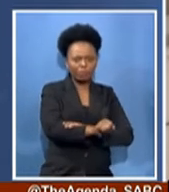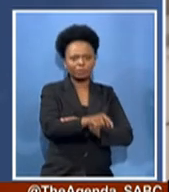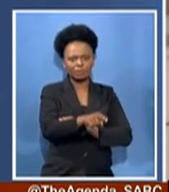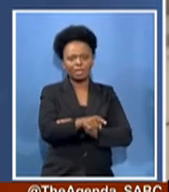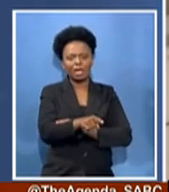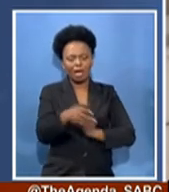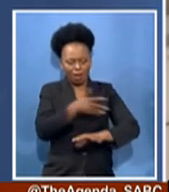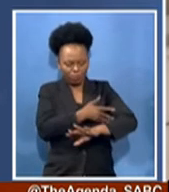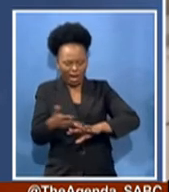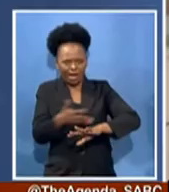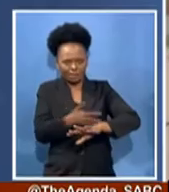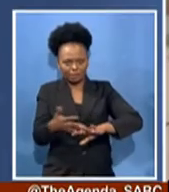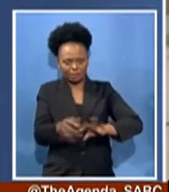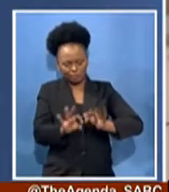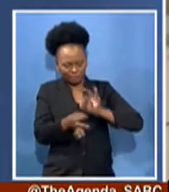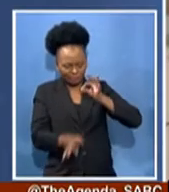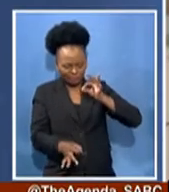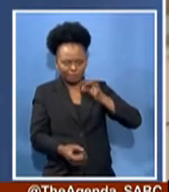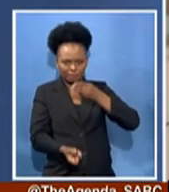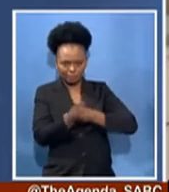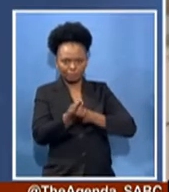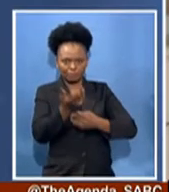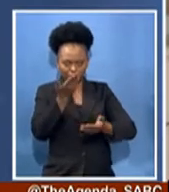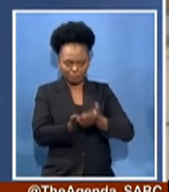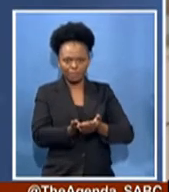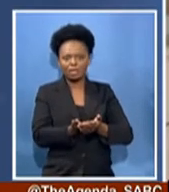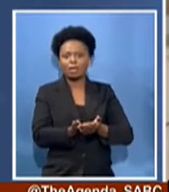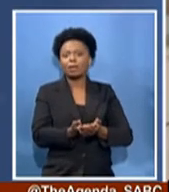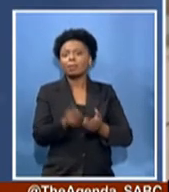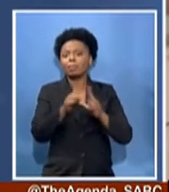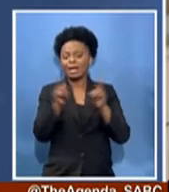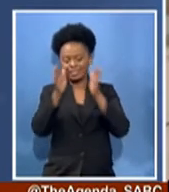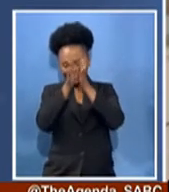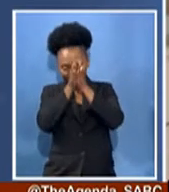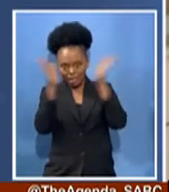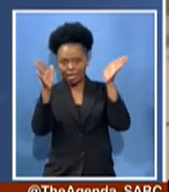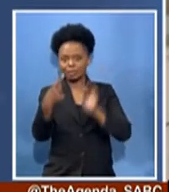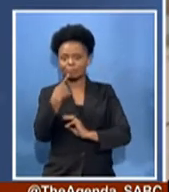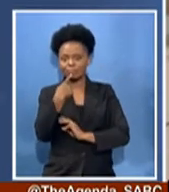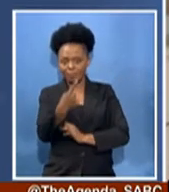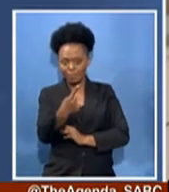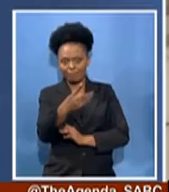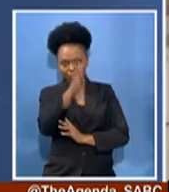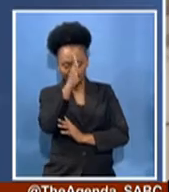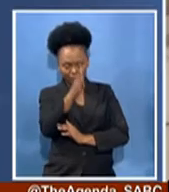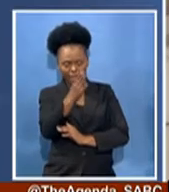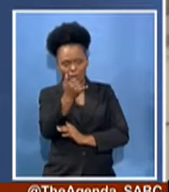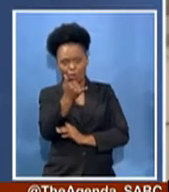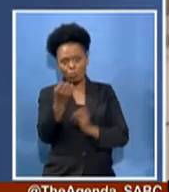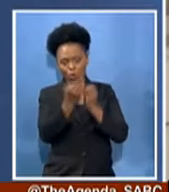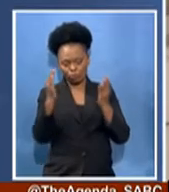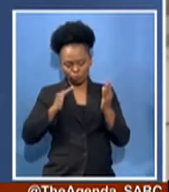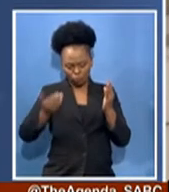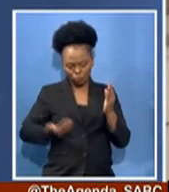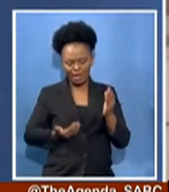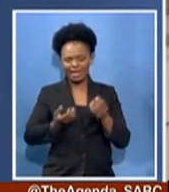in this case. But generally speaking, you know, women do have more risk factors, often because of the things